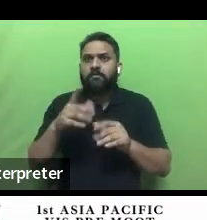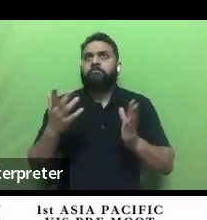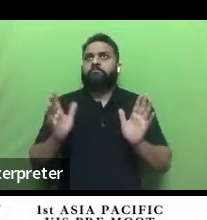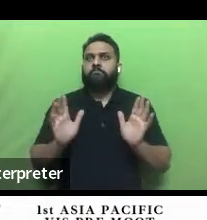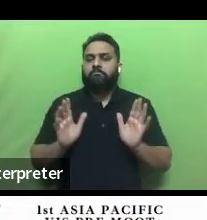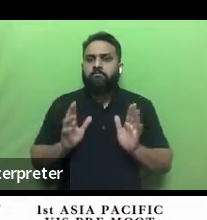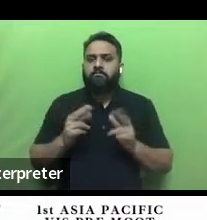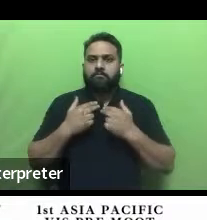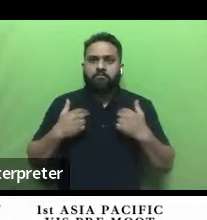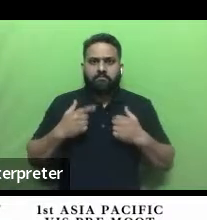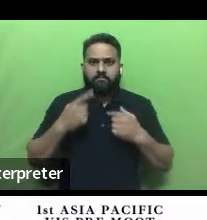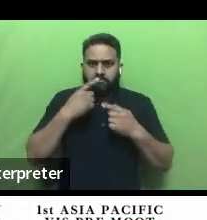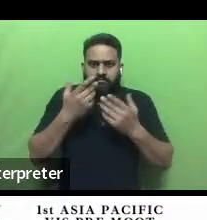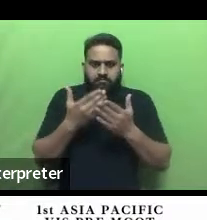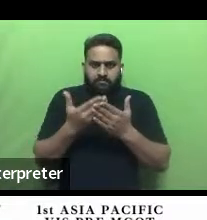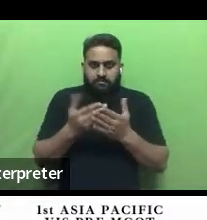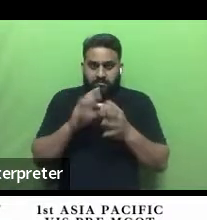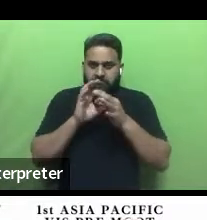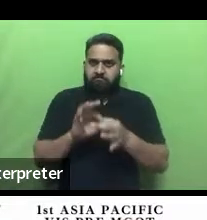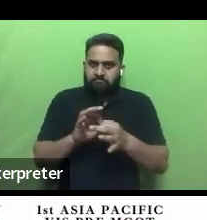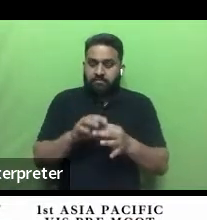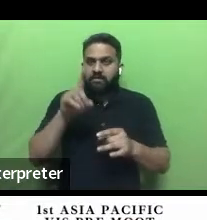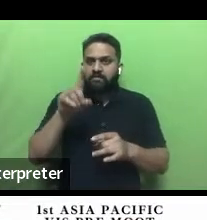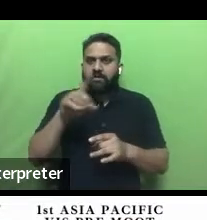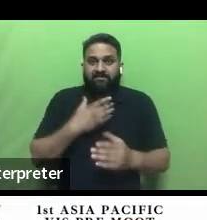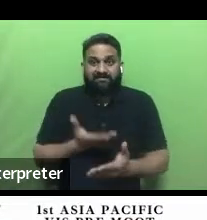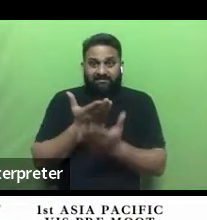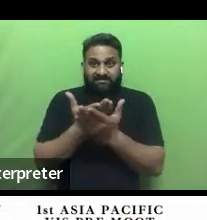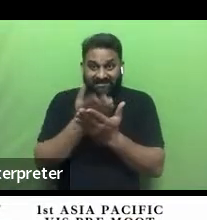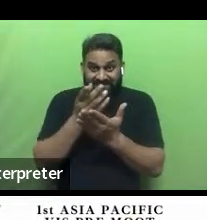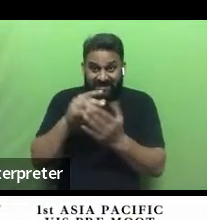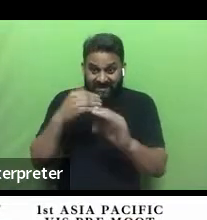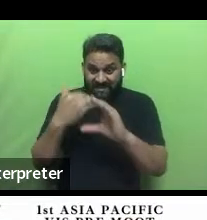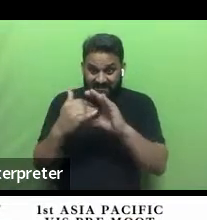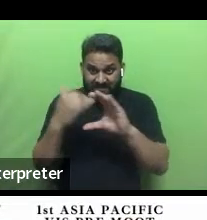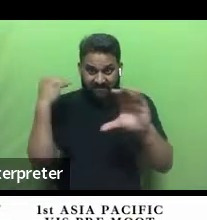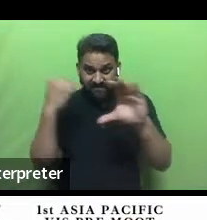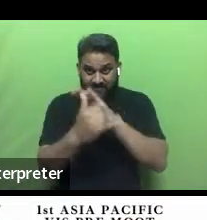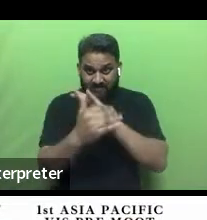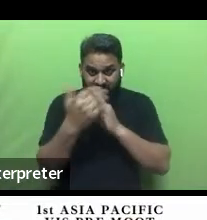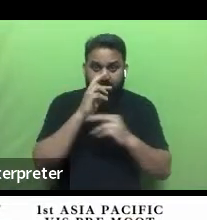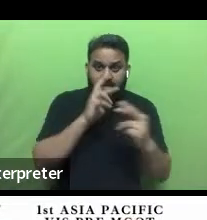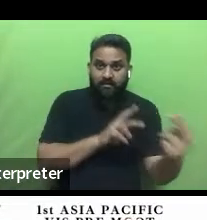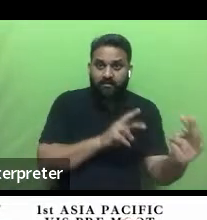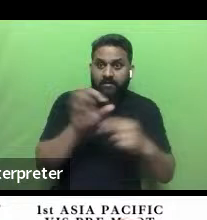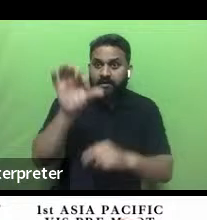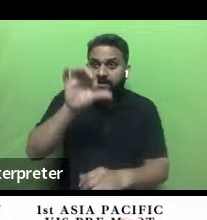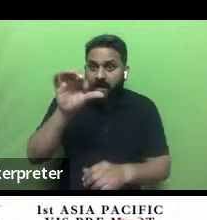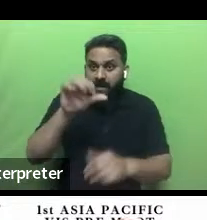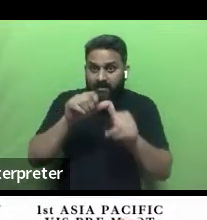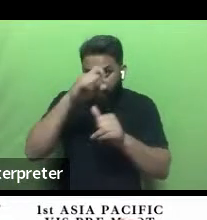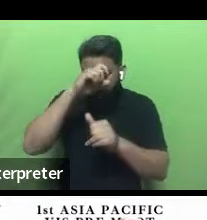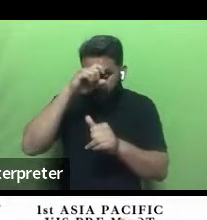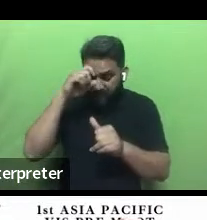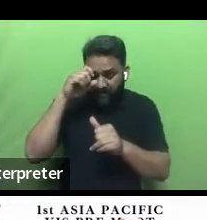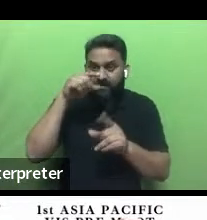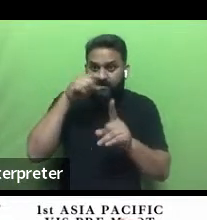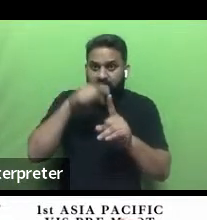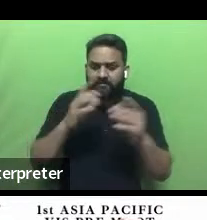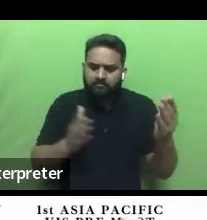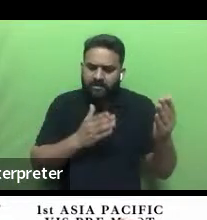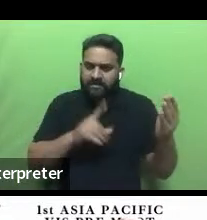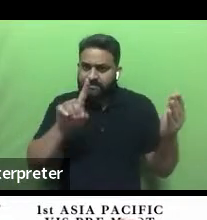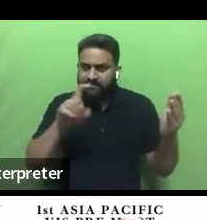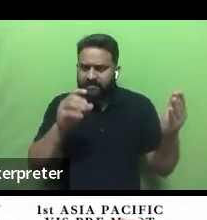offer. However, we submit that the reply to this email, that is the email of 9th April, provided on page 17,